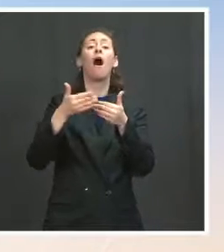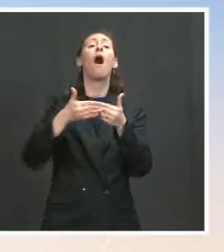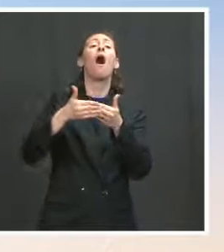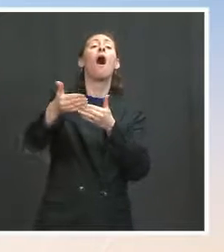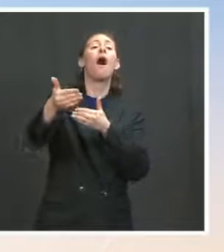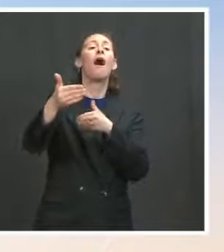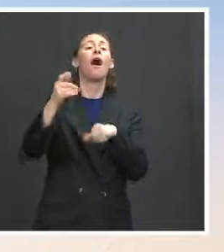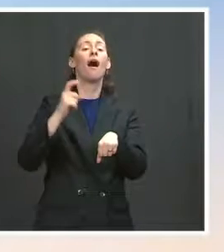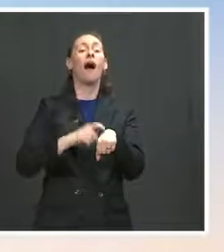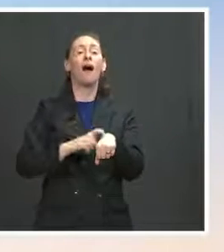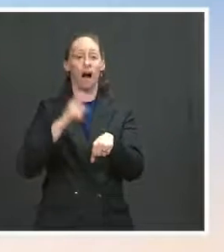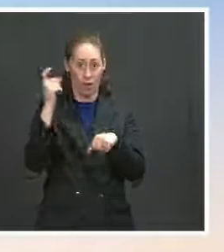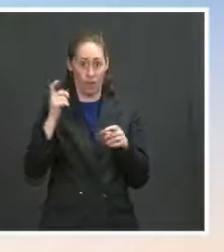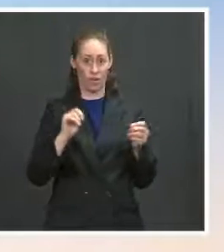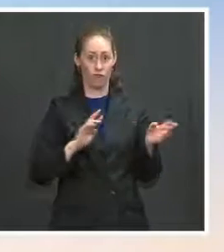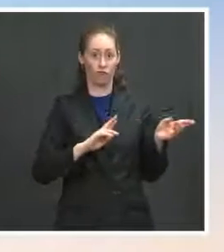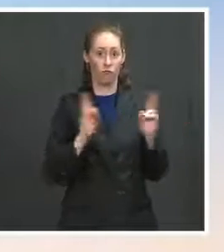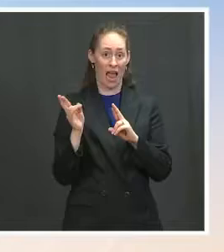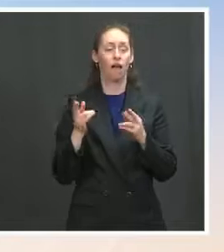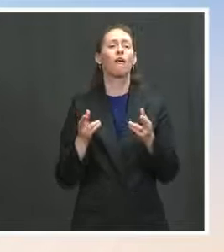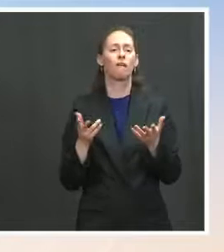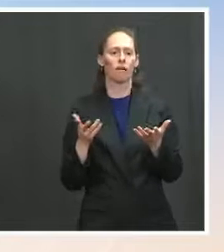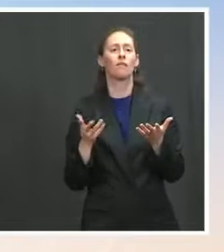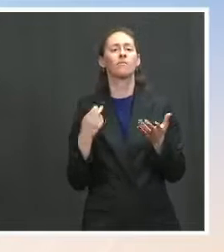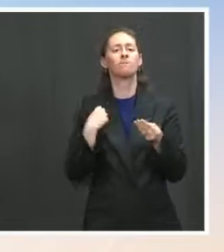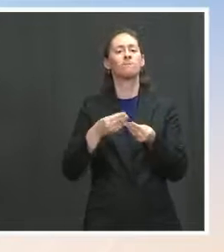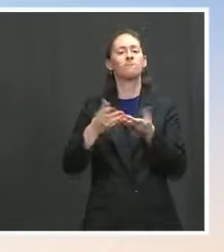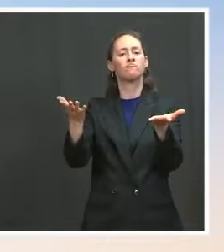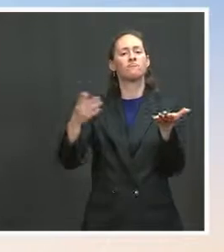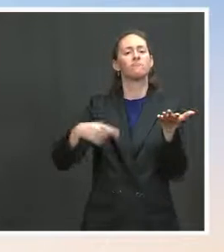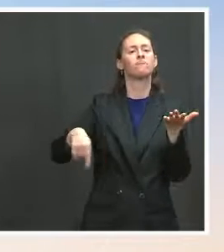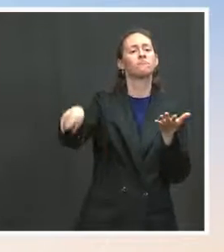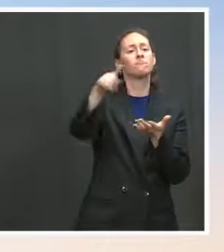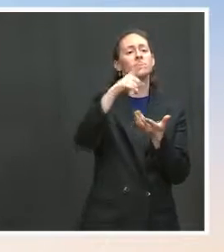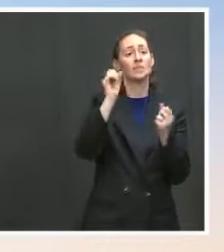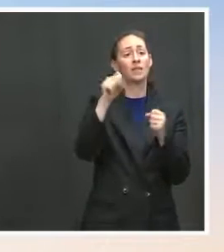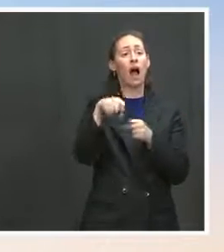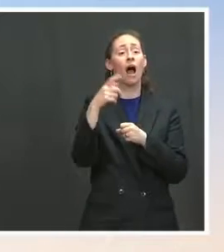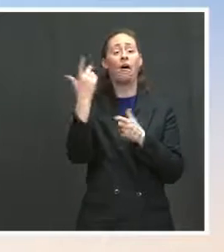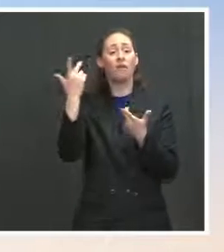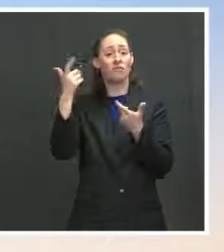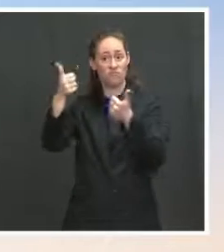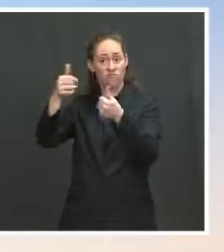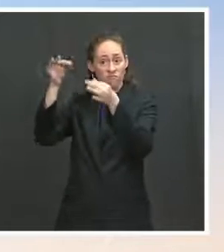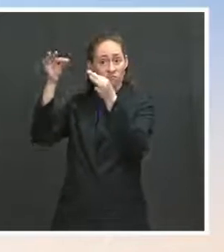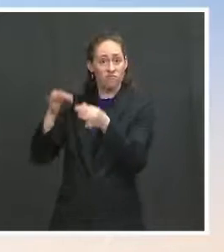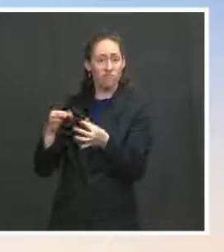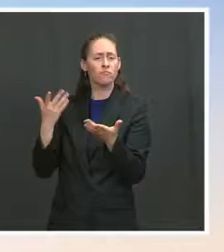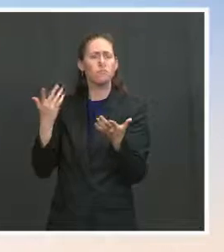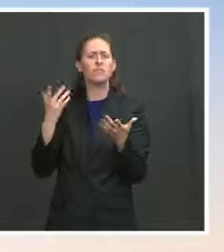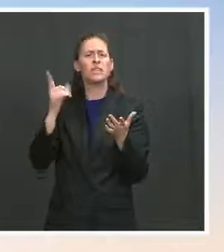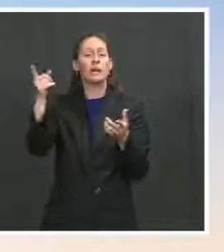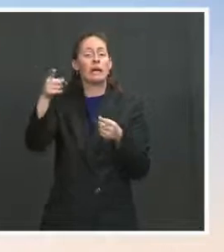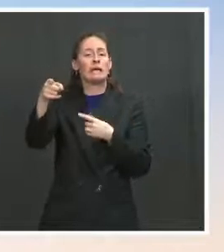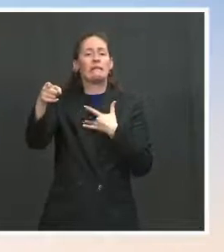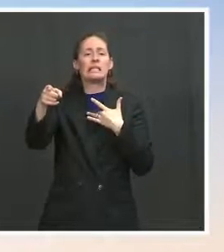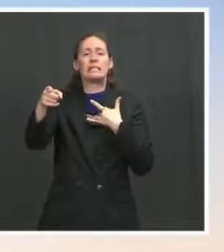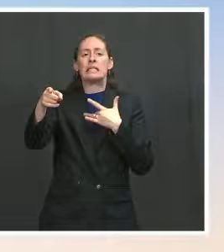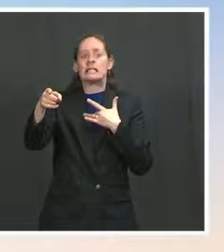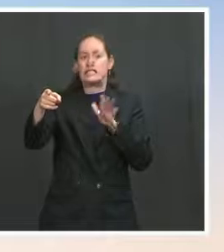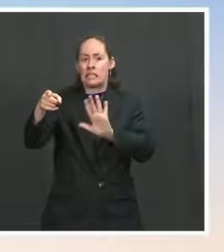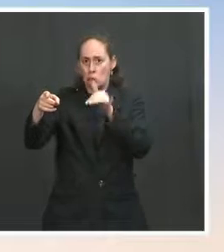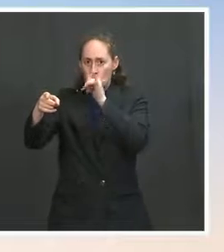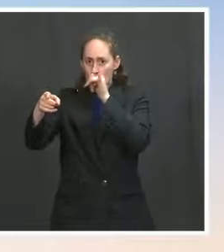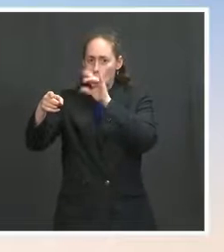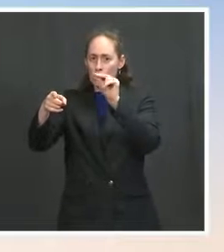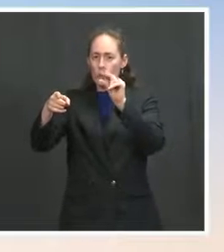done, we were presented with an option for a public statement, and the president decided we wanted to do a more extensive review and tap into